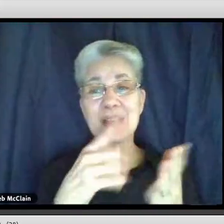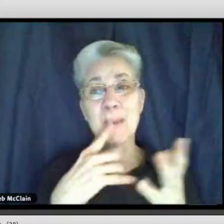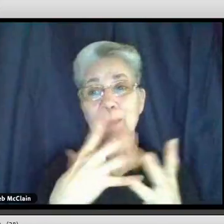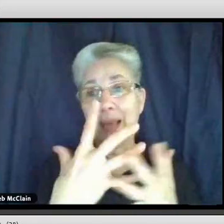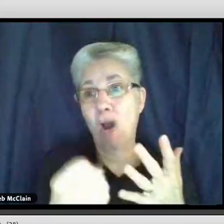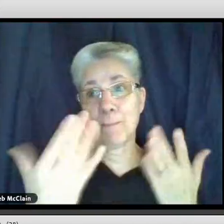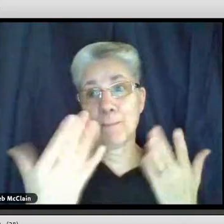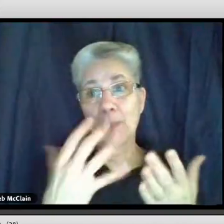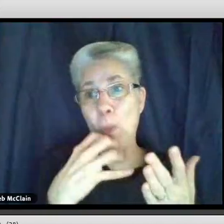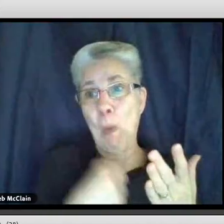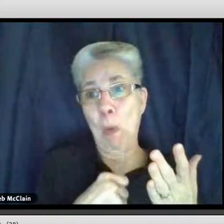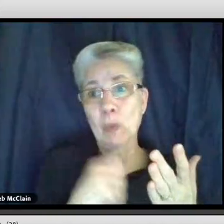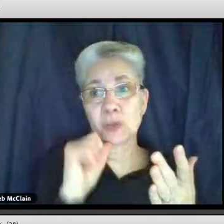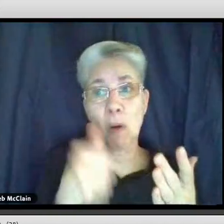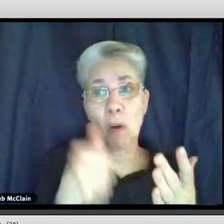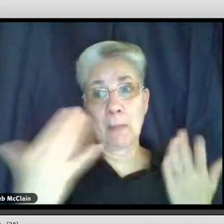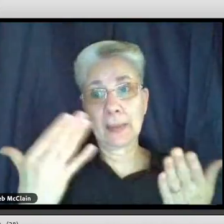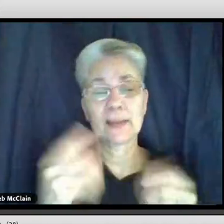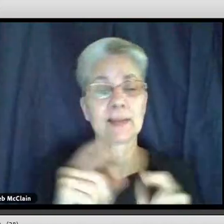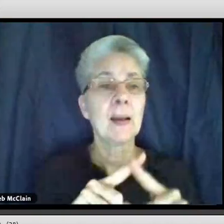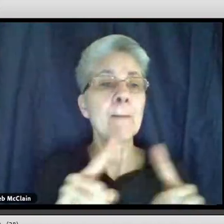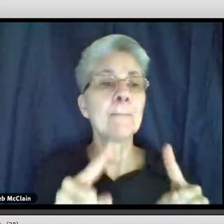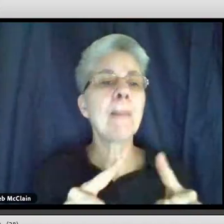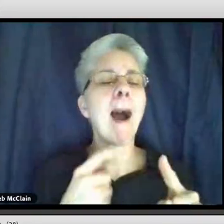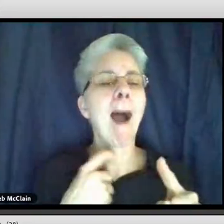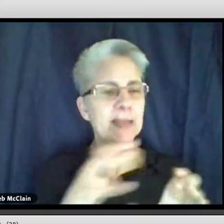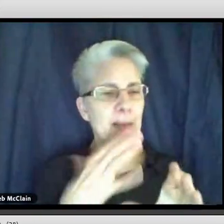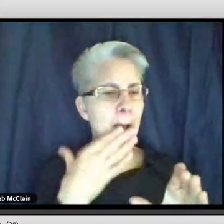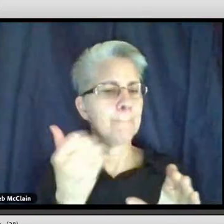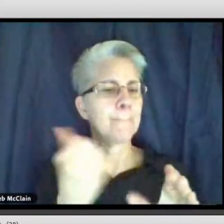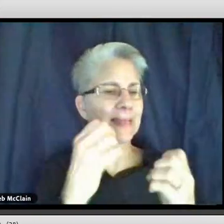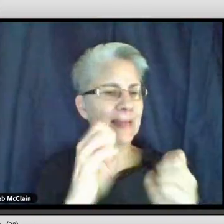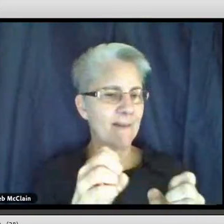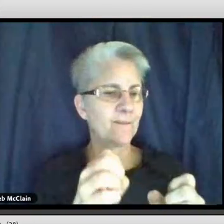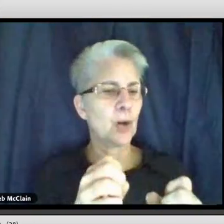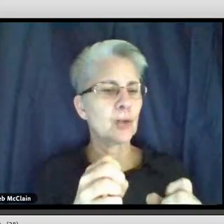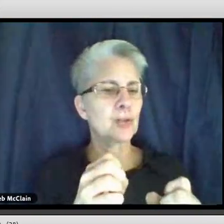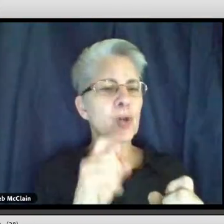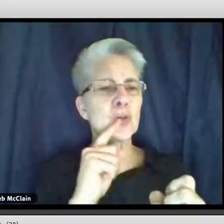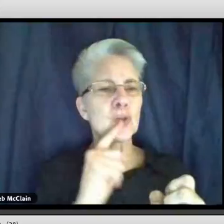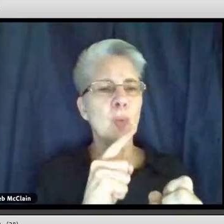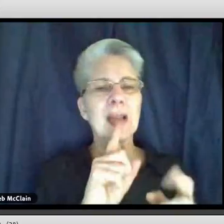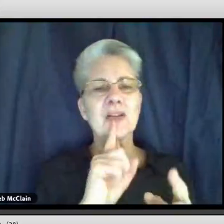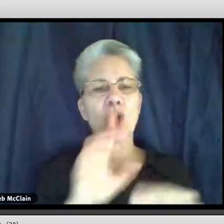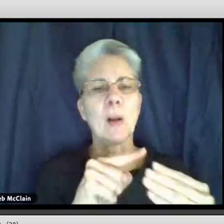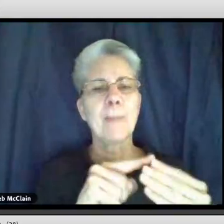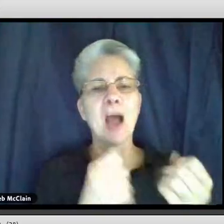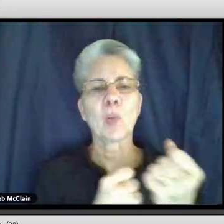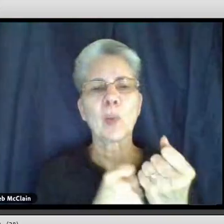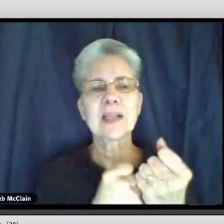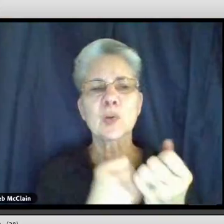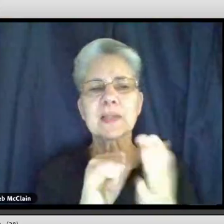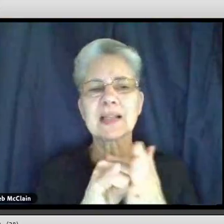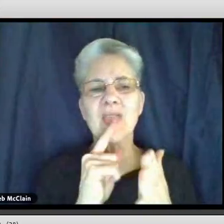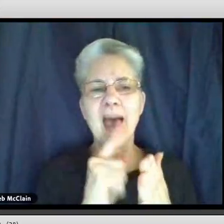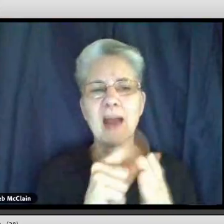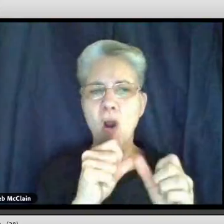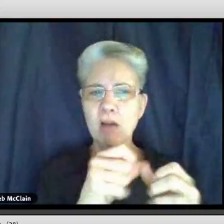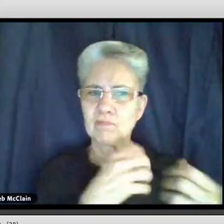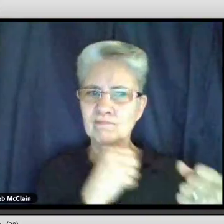gone tomorrow. However, I did my best efforts to really only talk about resources that are